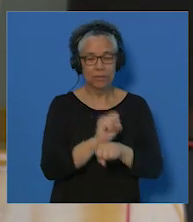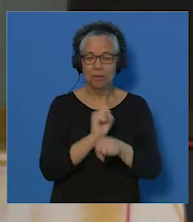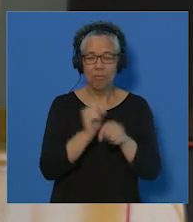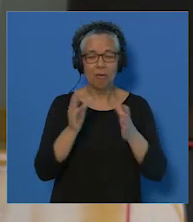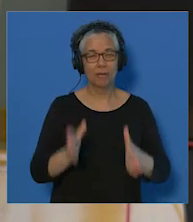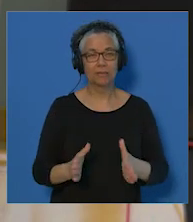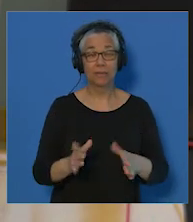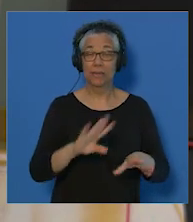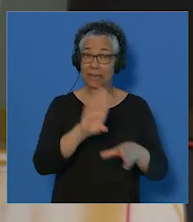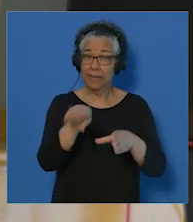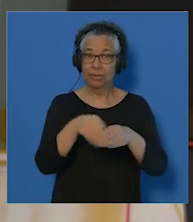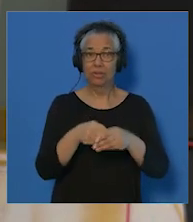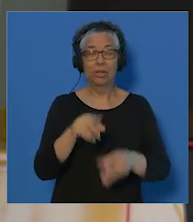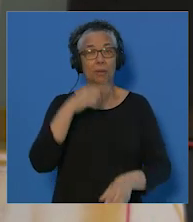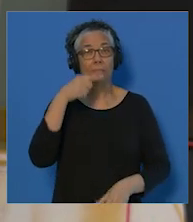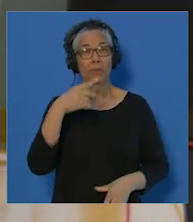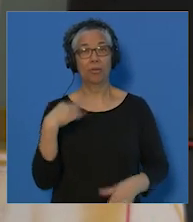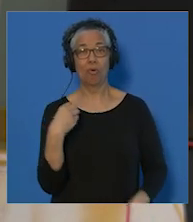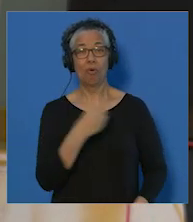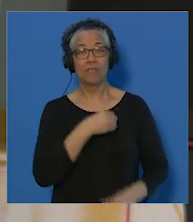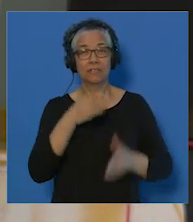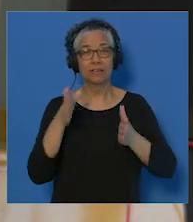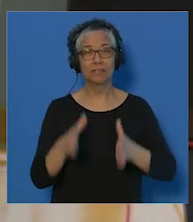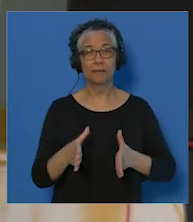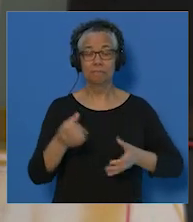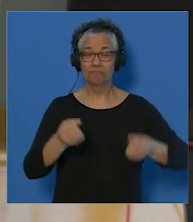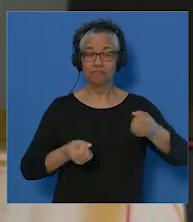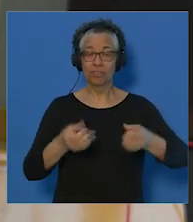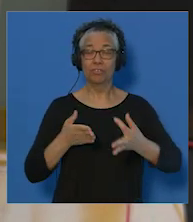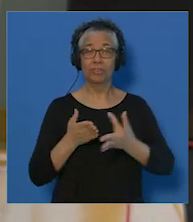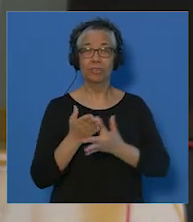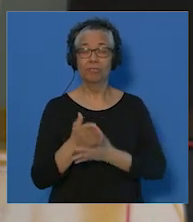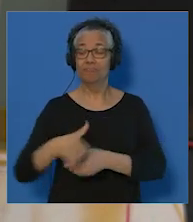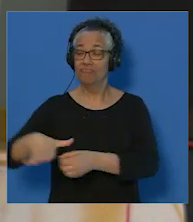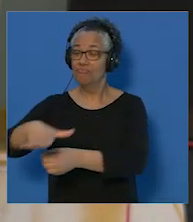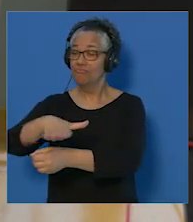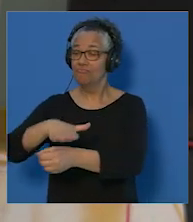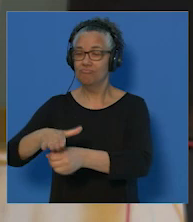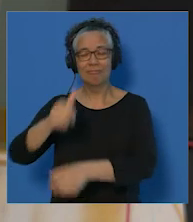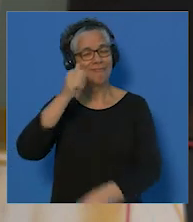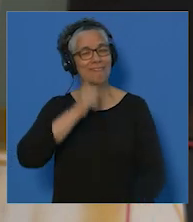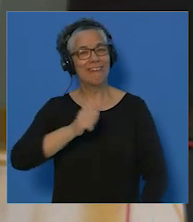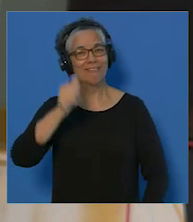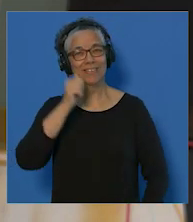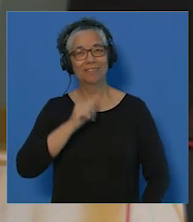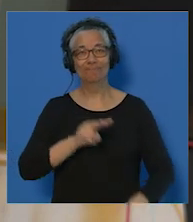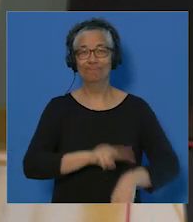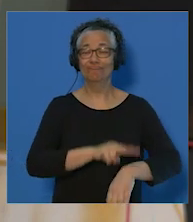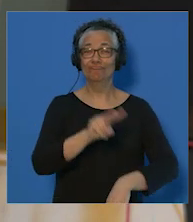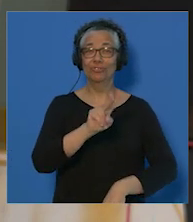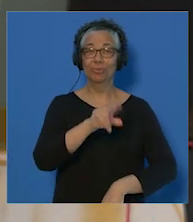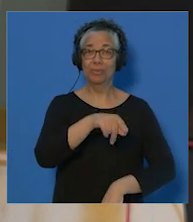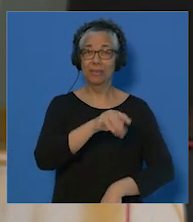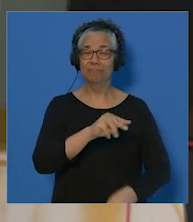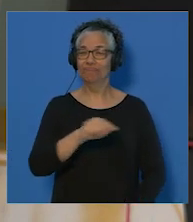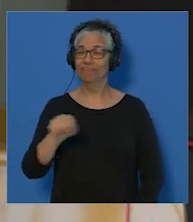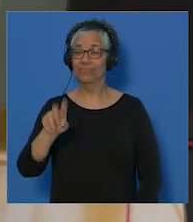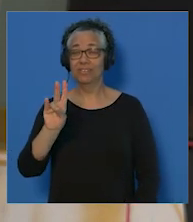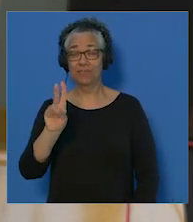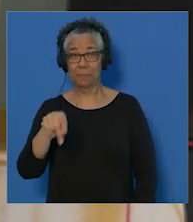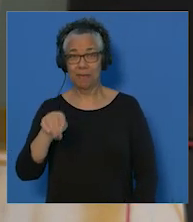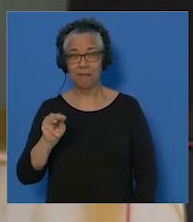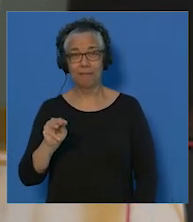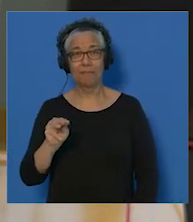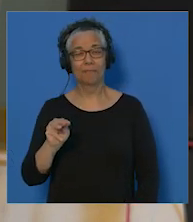including public officers. The drive-through facility will operate daily from 2 p.m. to 7 p.m. And